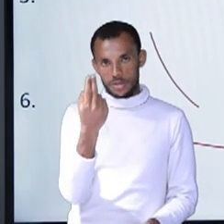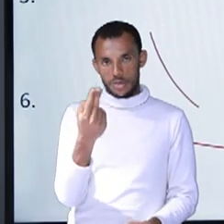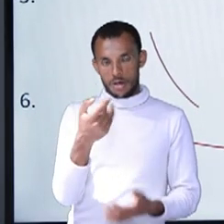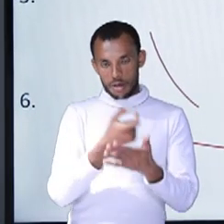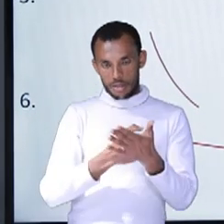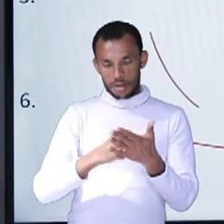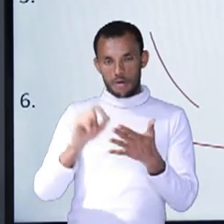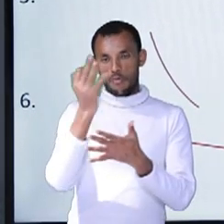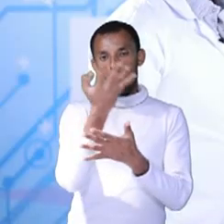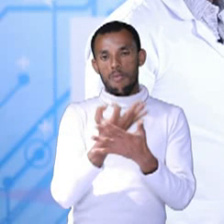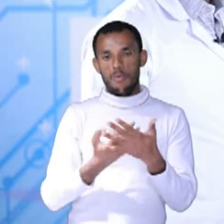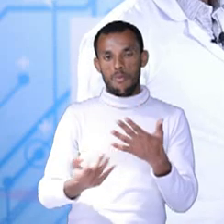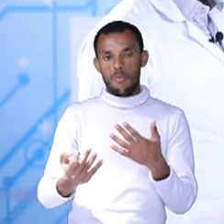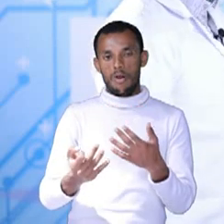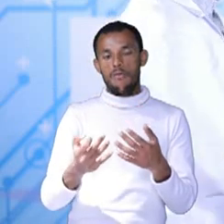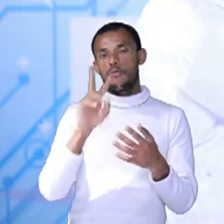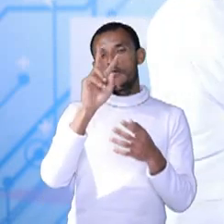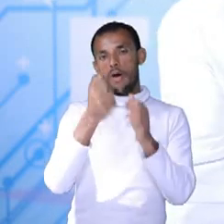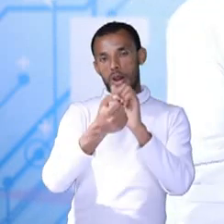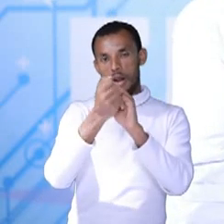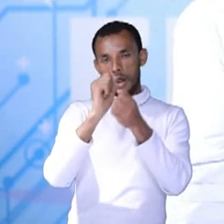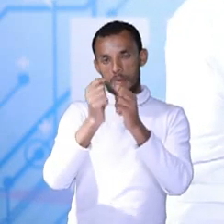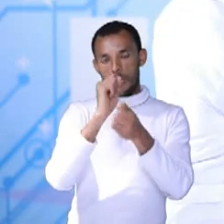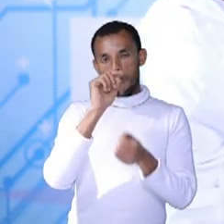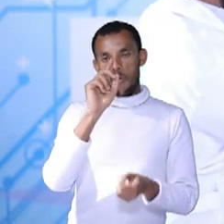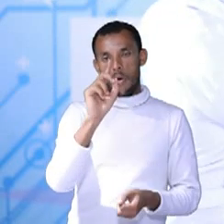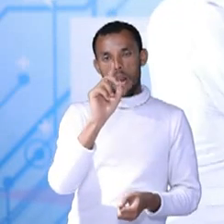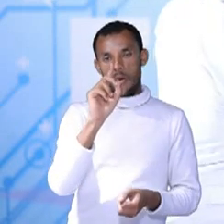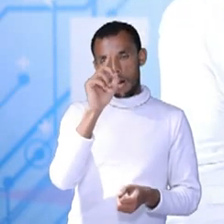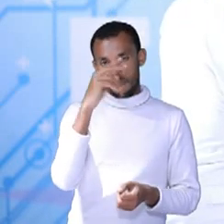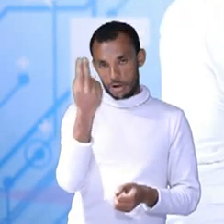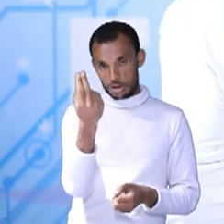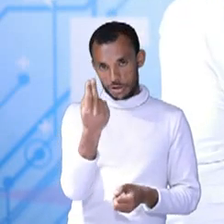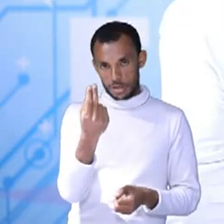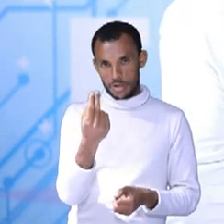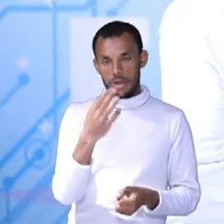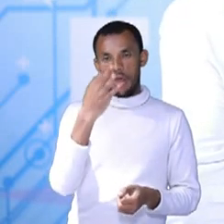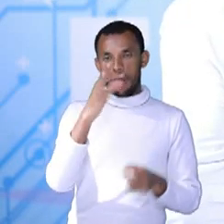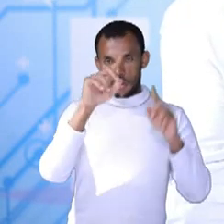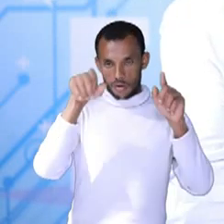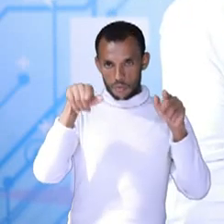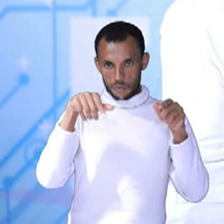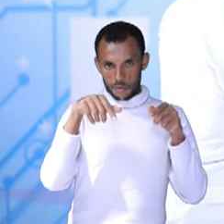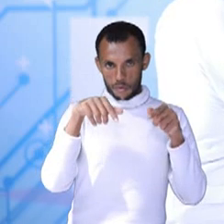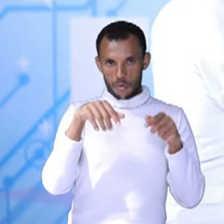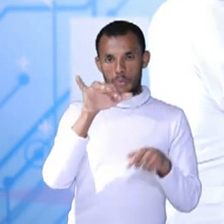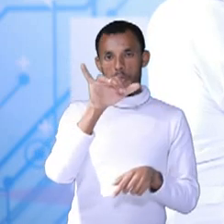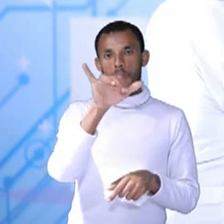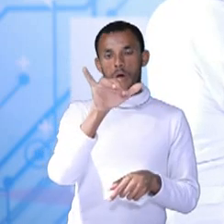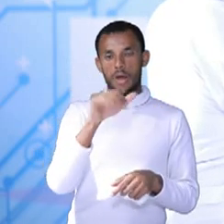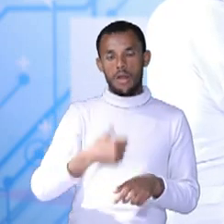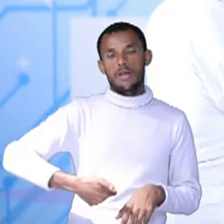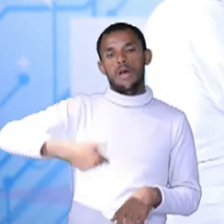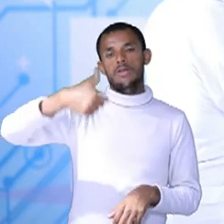written in form of written in variable y. One function here, it is f of y, the